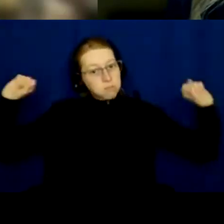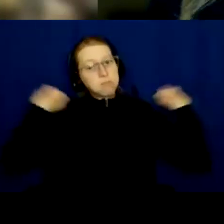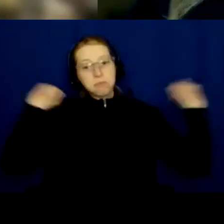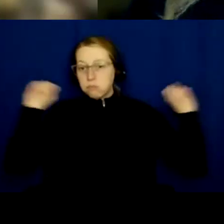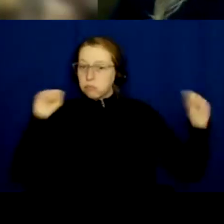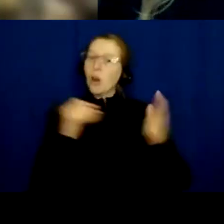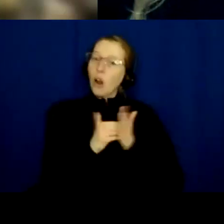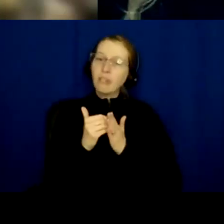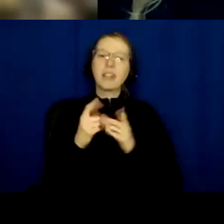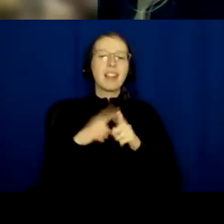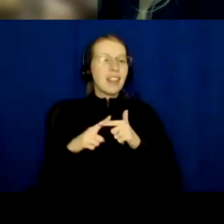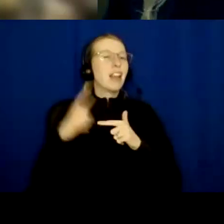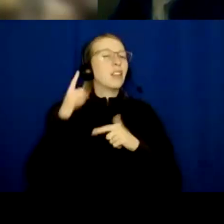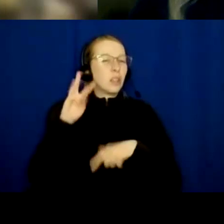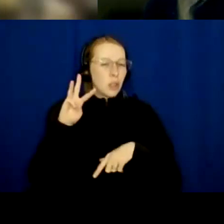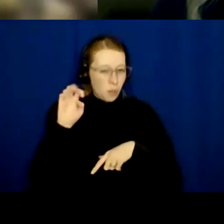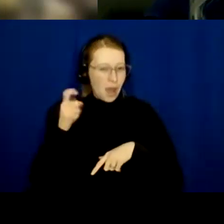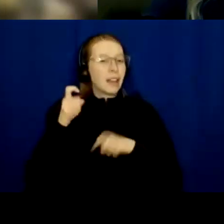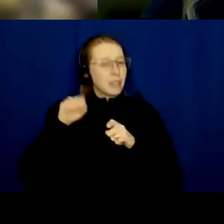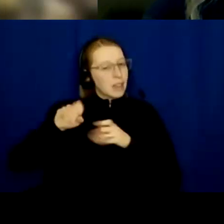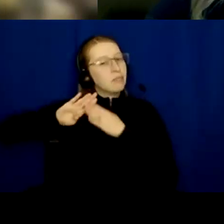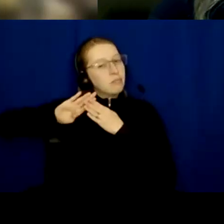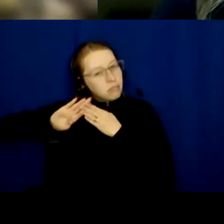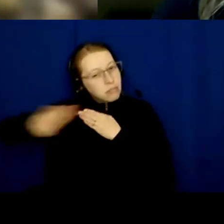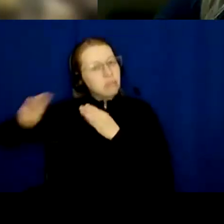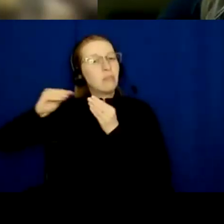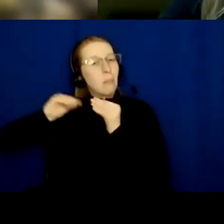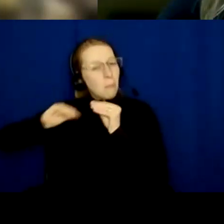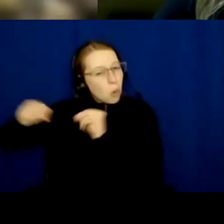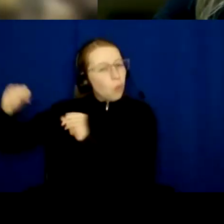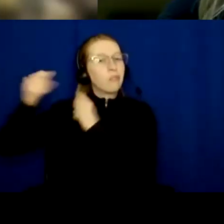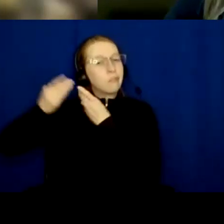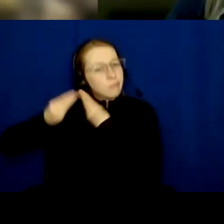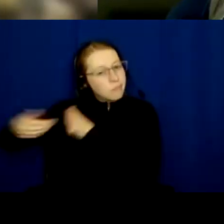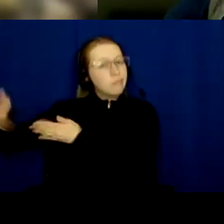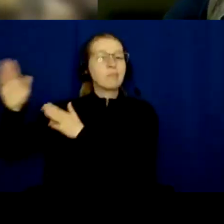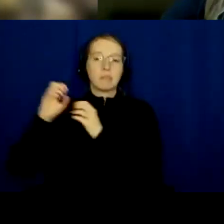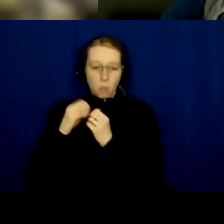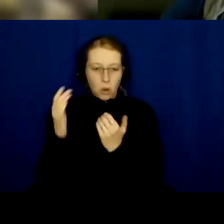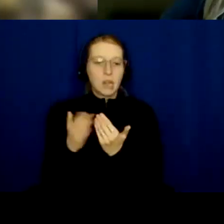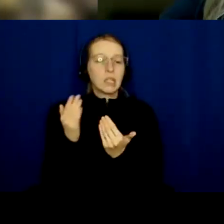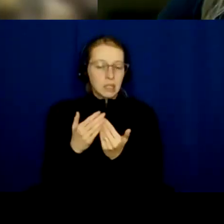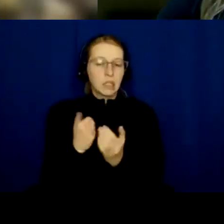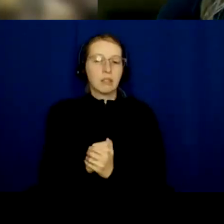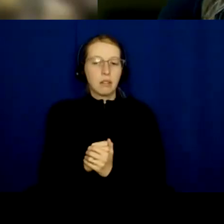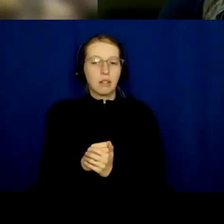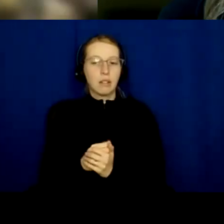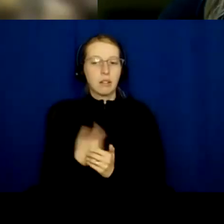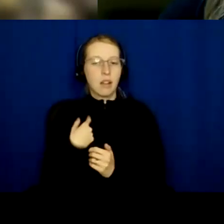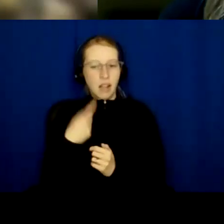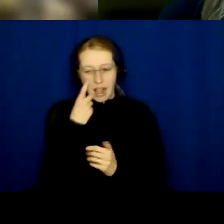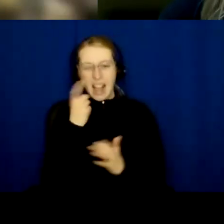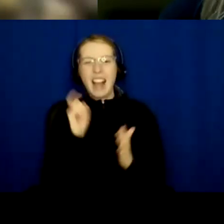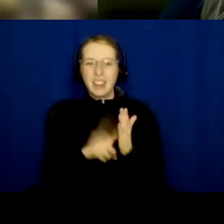on the life circumstances, it can influence it. I find the biggest challenge is that we have a tendency